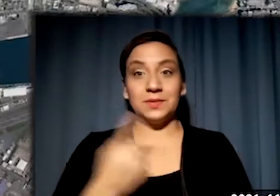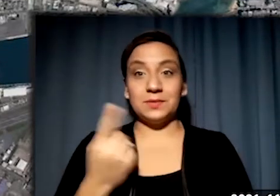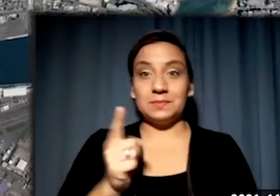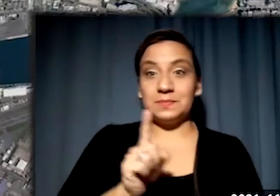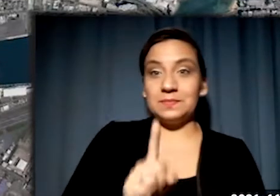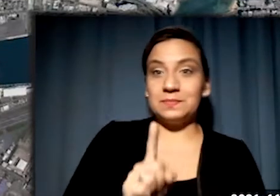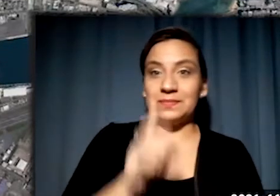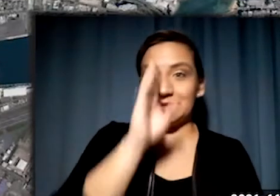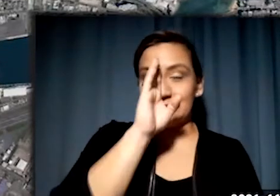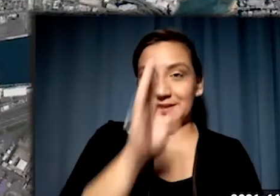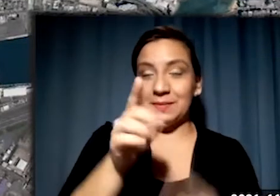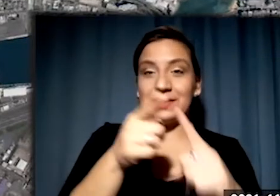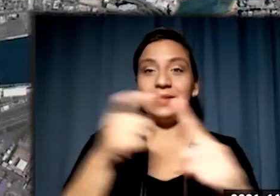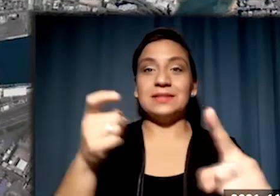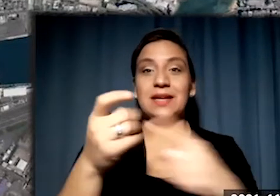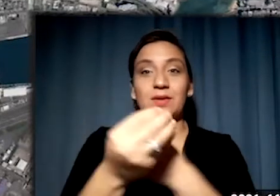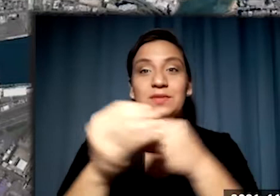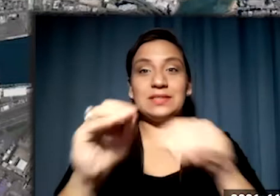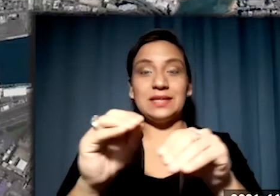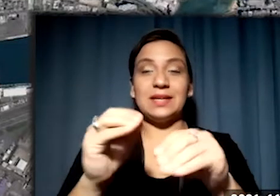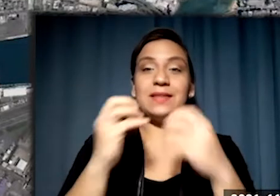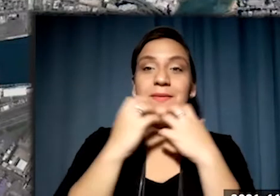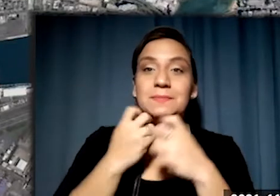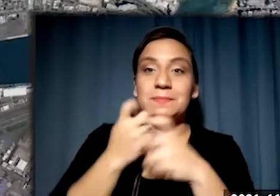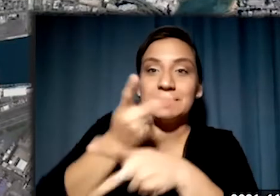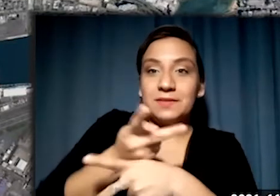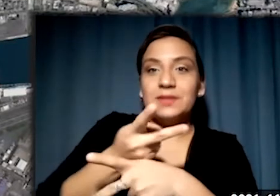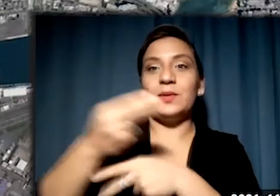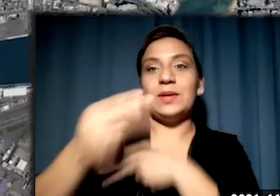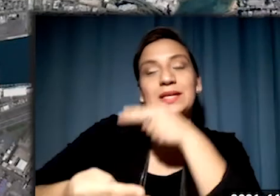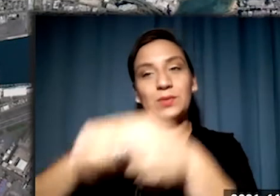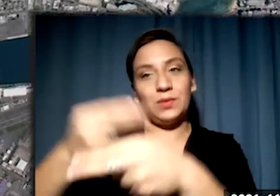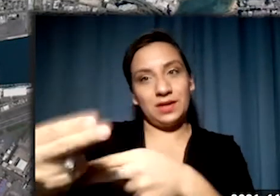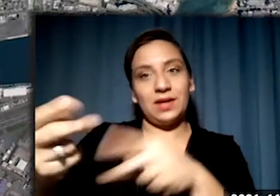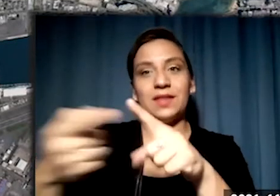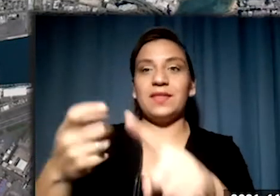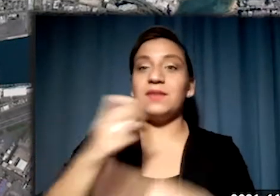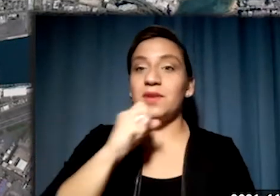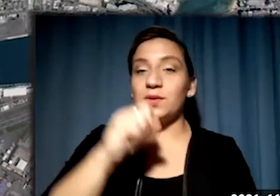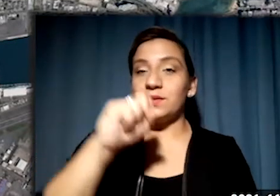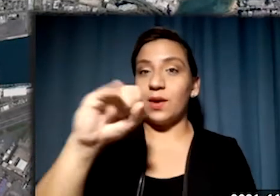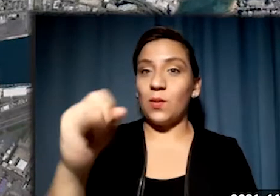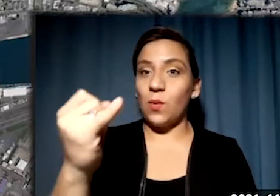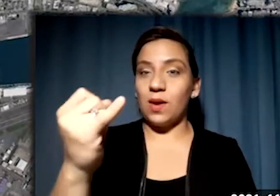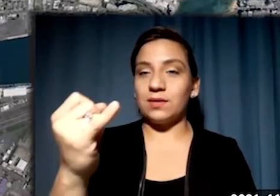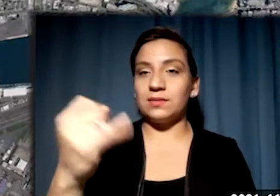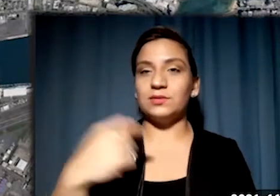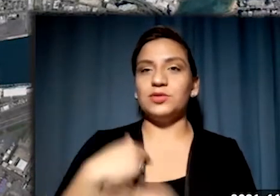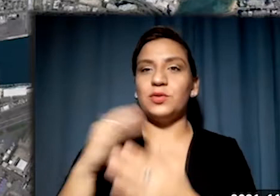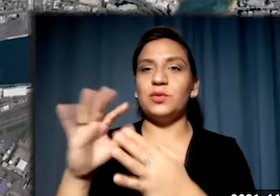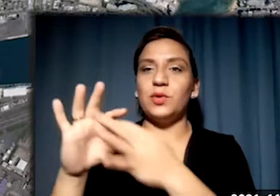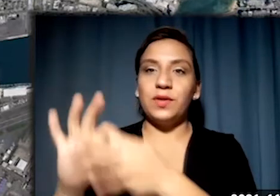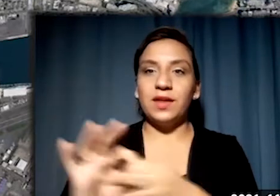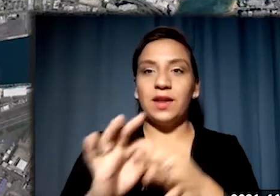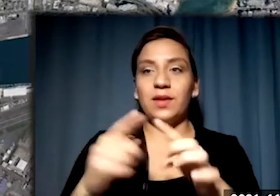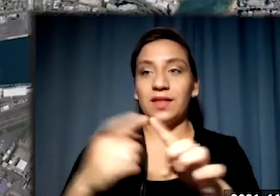at Bayaja Barracks in Old San Juan. As Education Coordinator on Historic Preservation at PR SHPO, I greatly